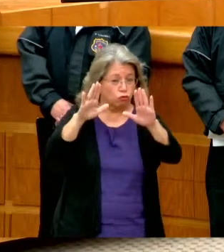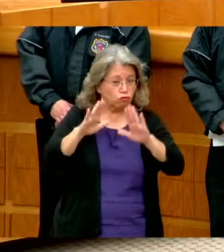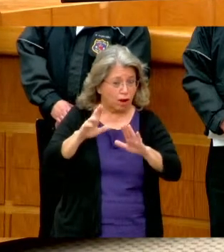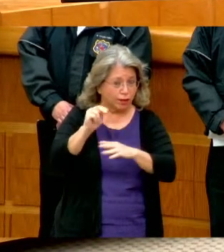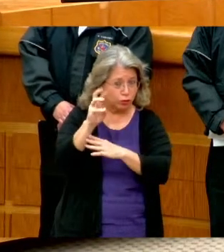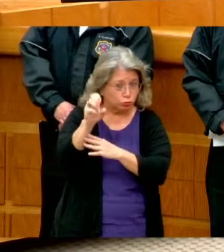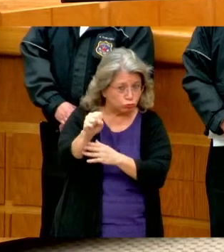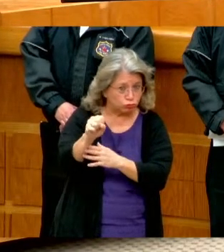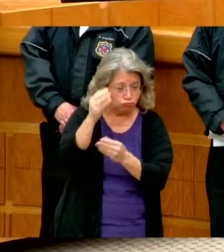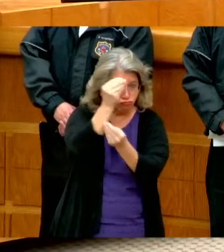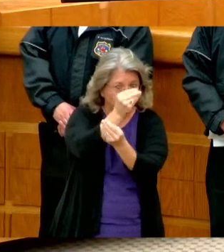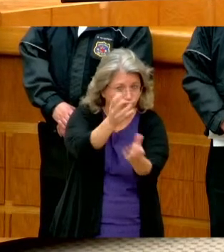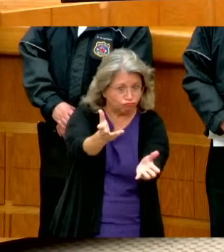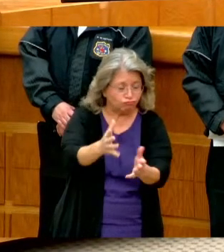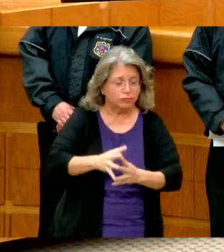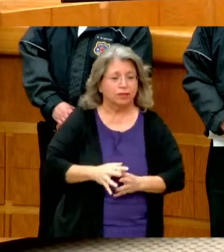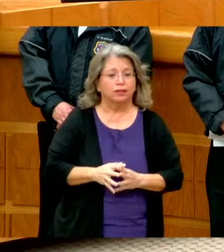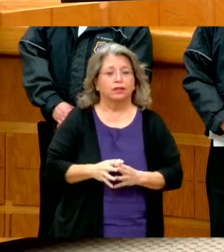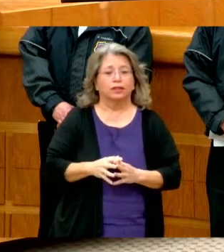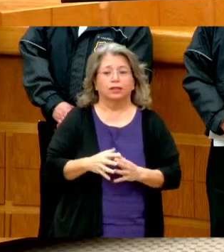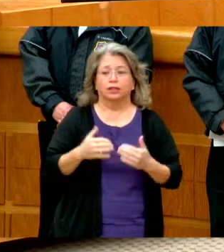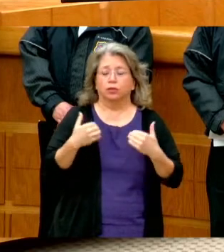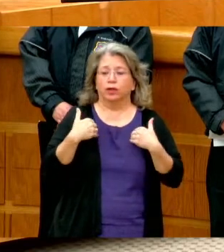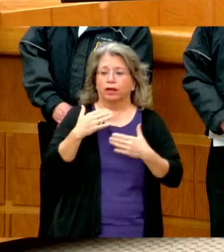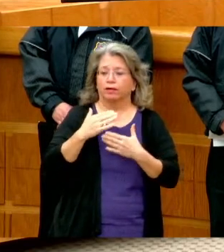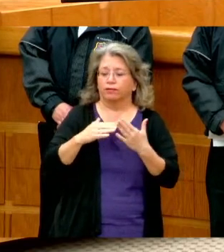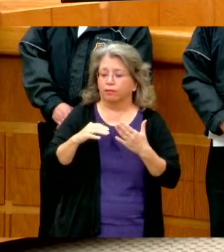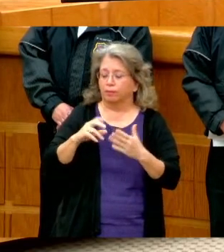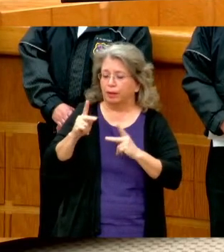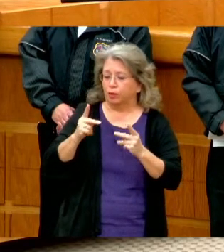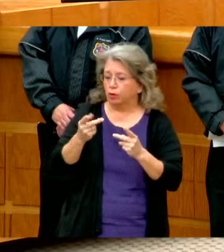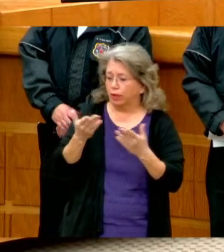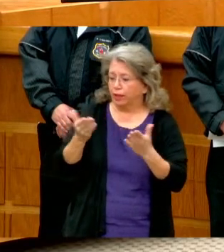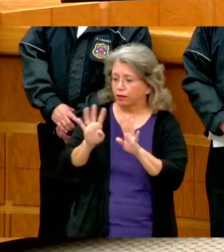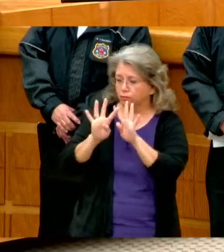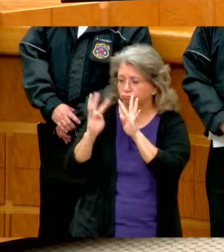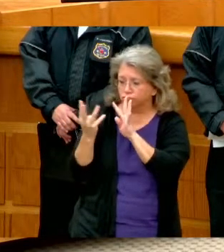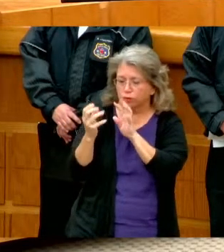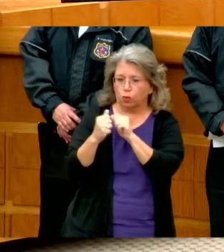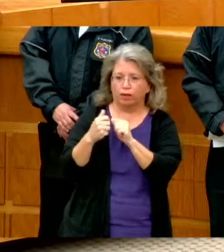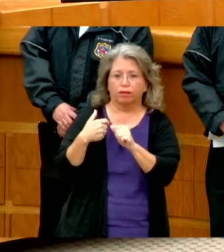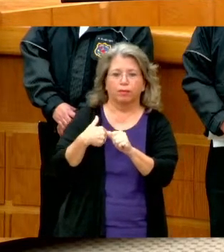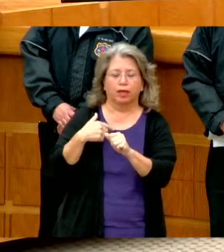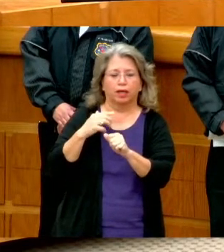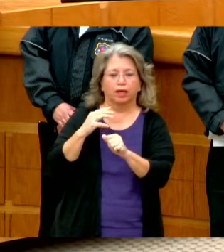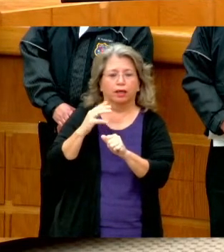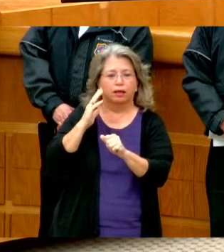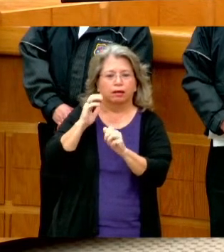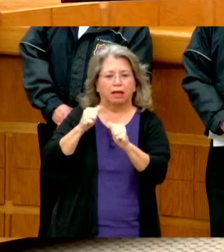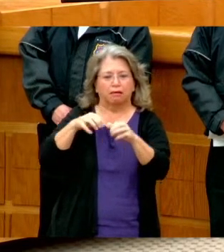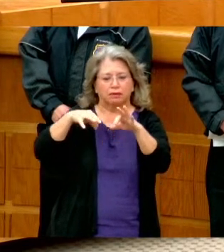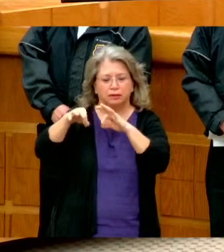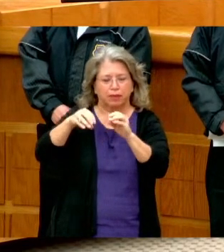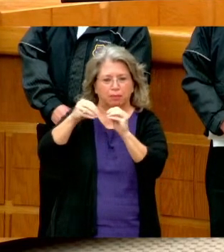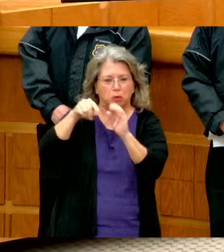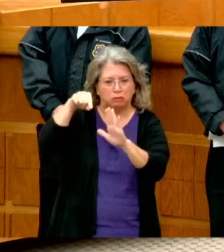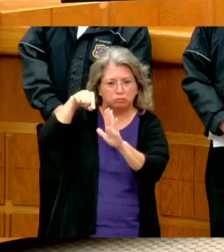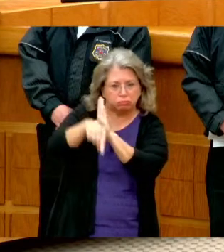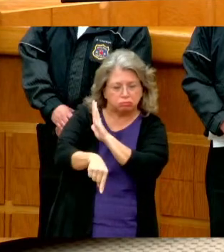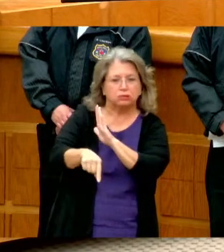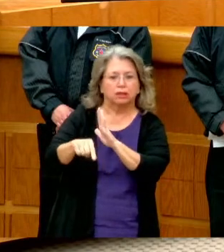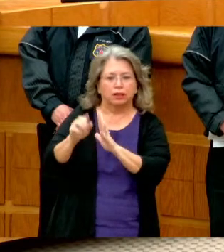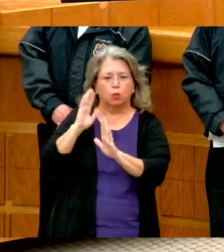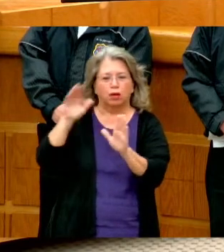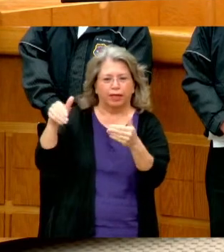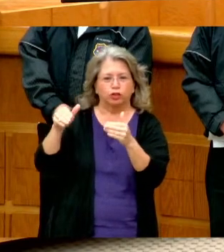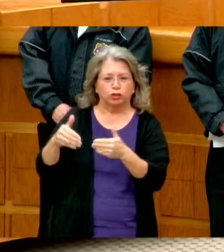And we have the folks that can get into the details with me, and we'll introduce them in a second. But it's hard to